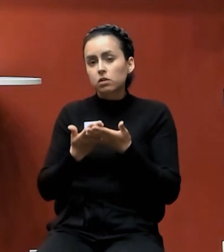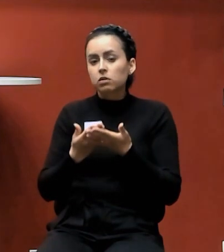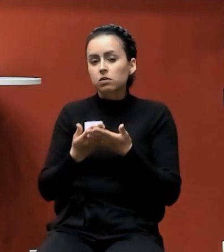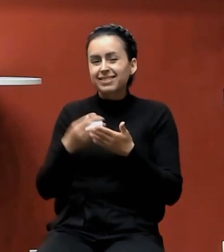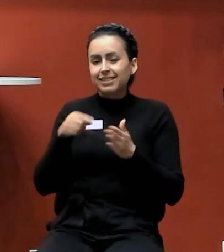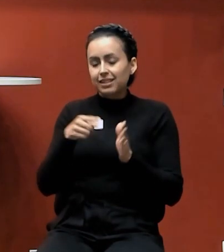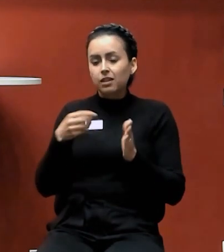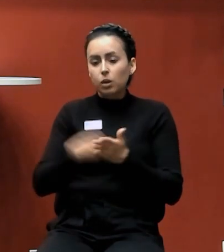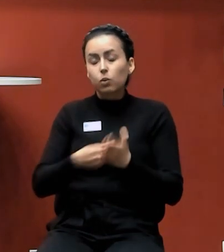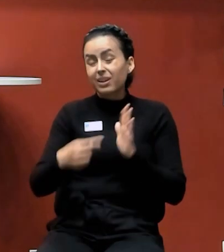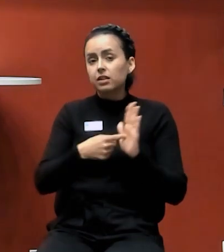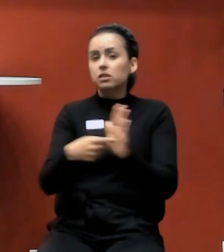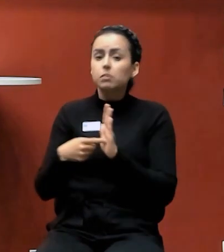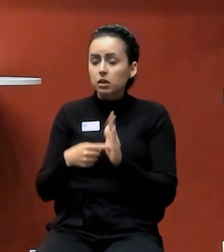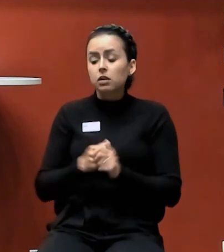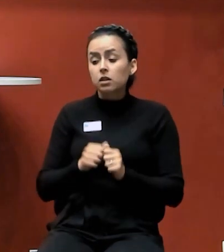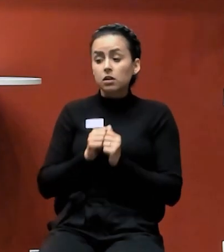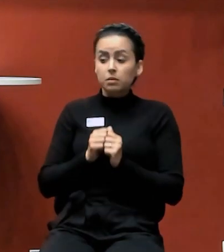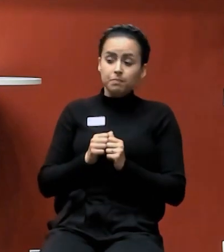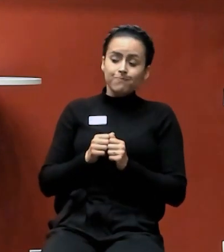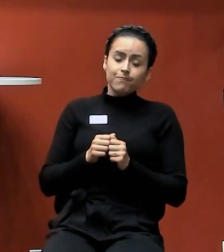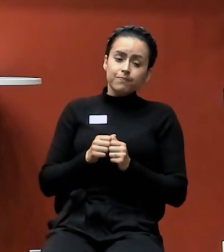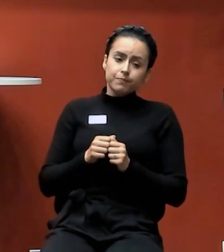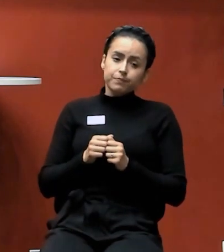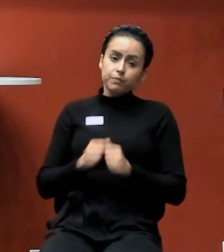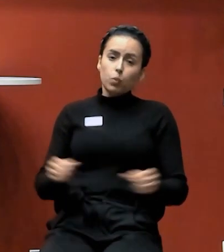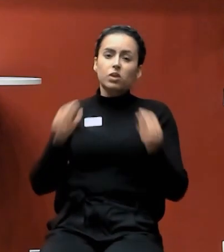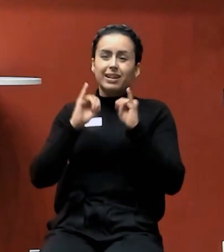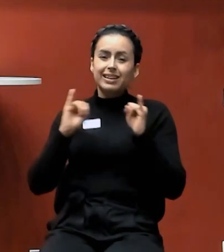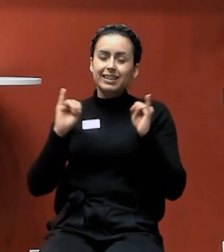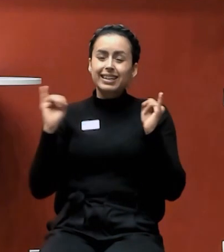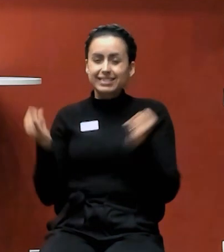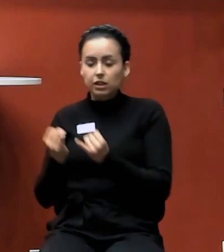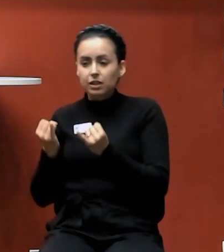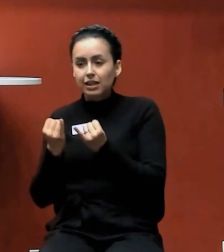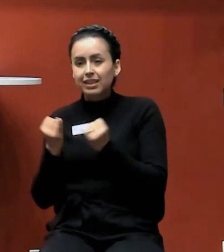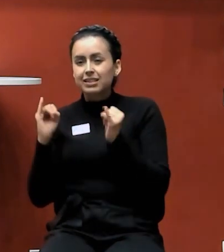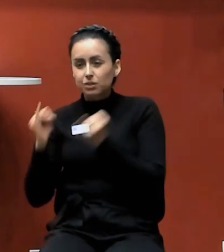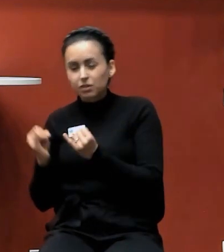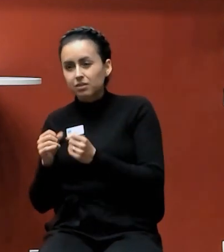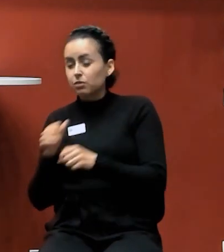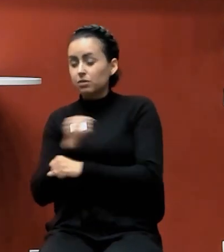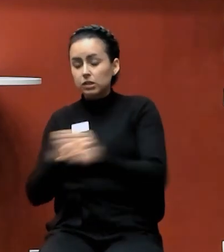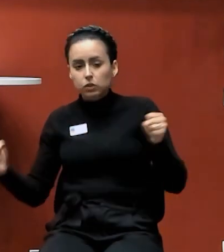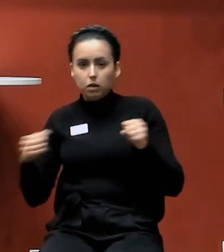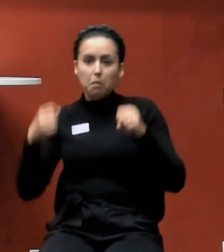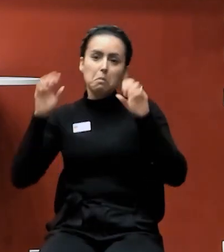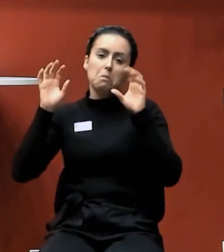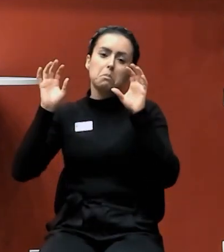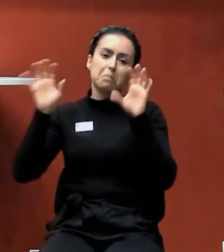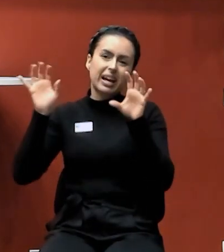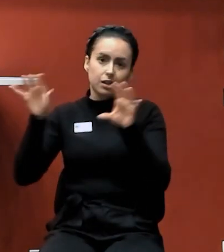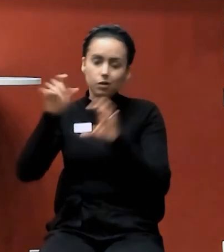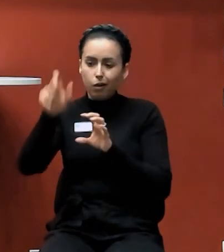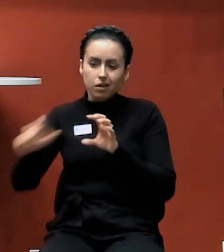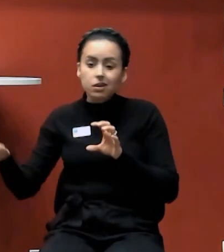but it really does, institutions are big, big monsters to take on. And you may get a change in